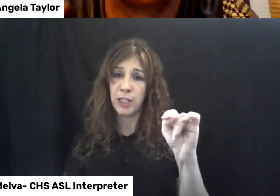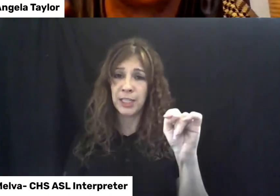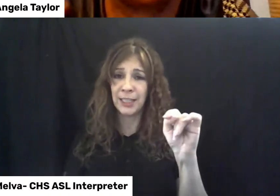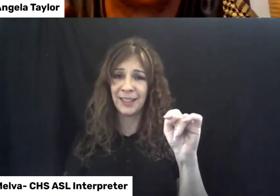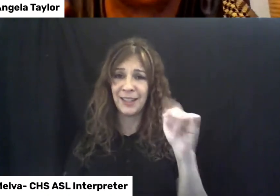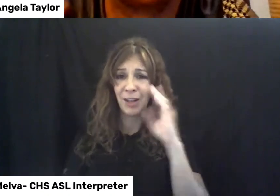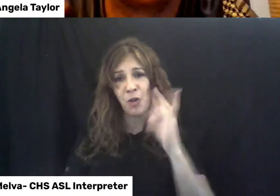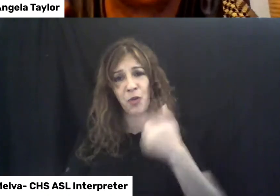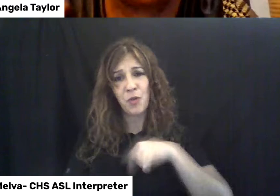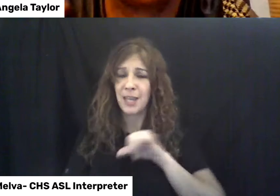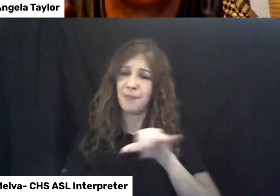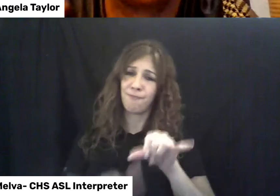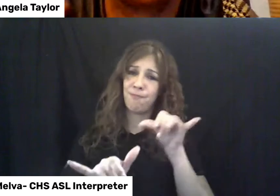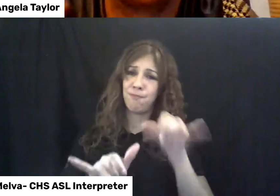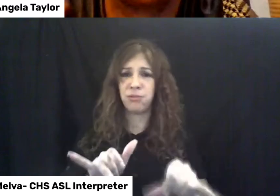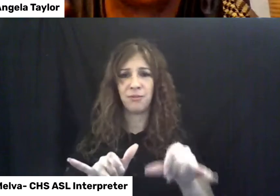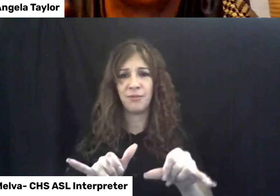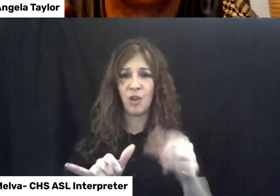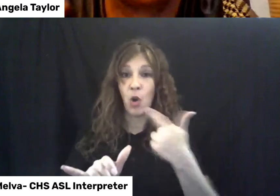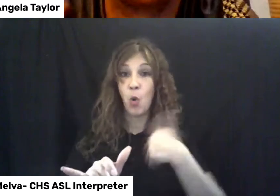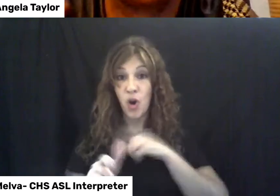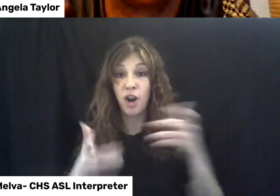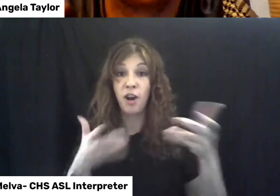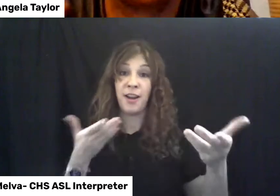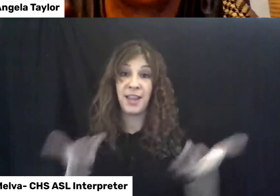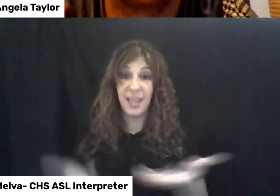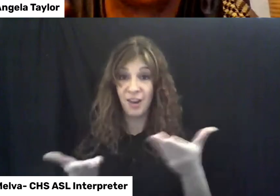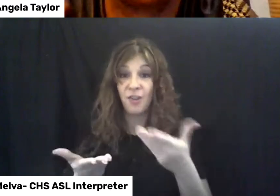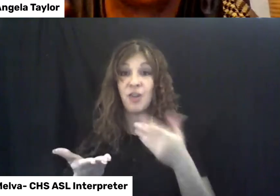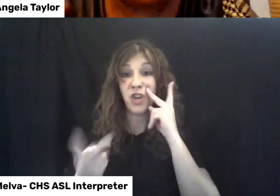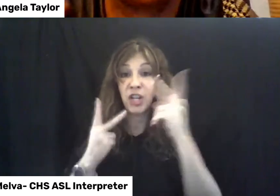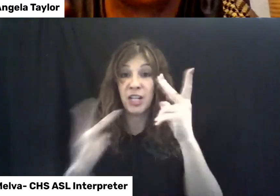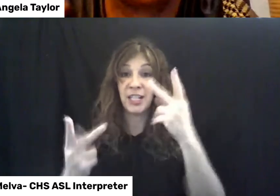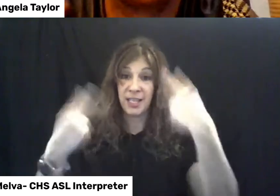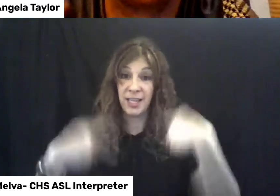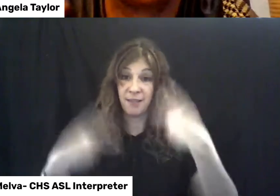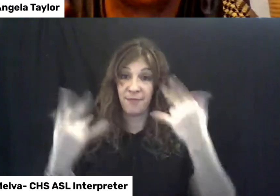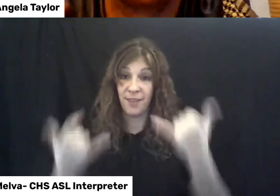those steps of visioning, having resilience,